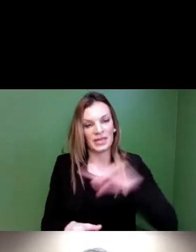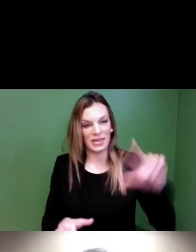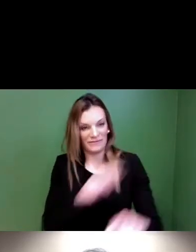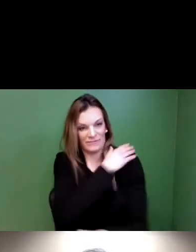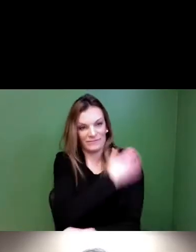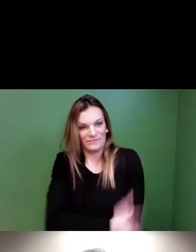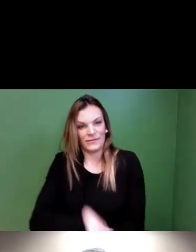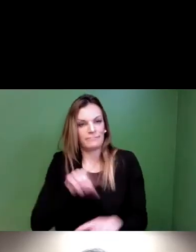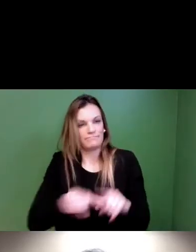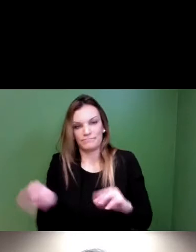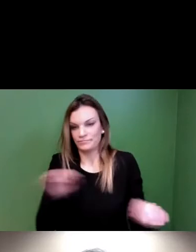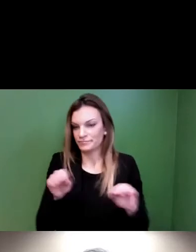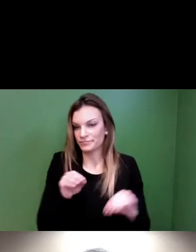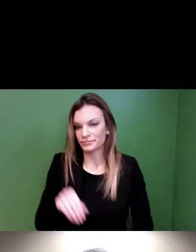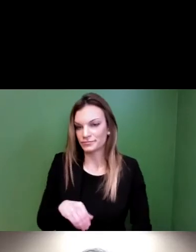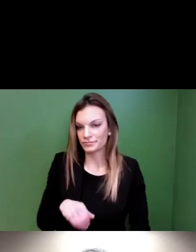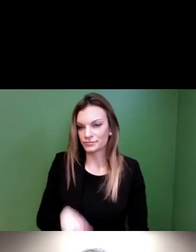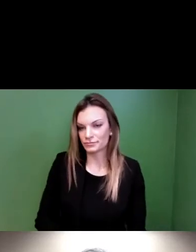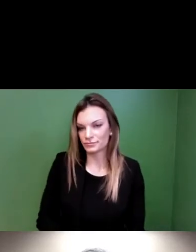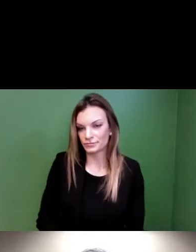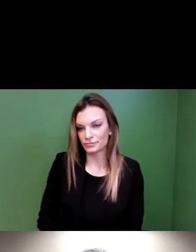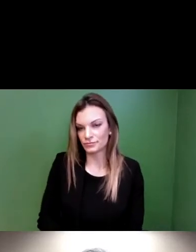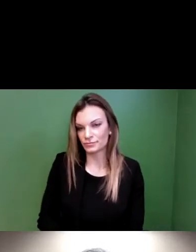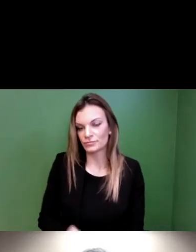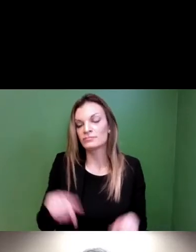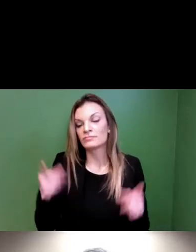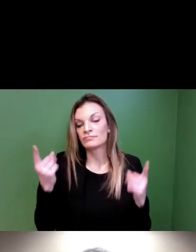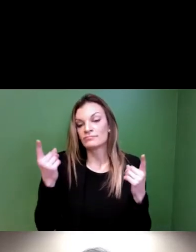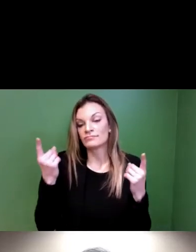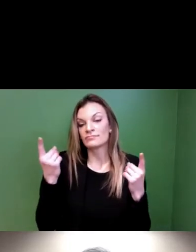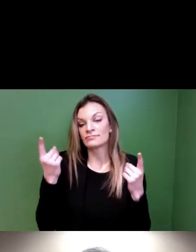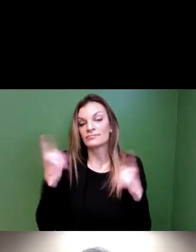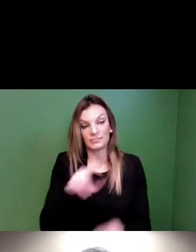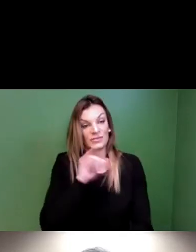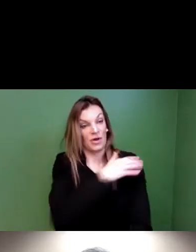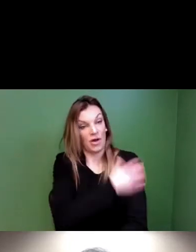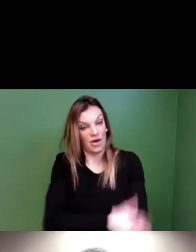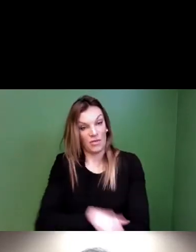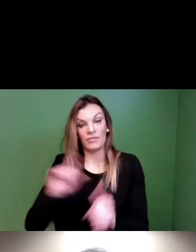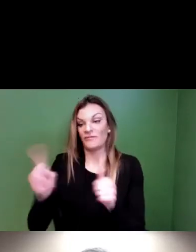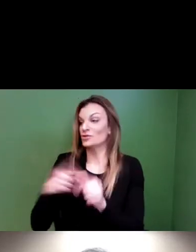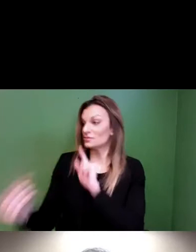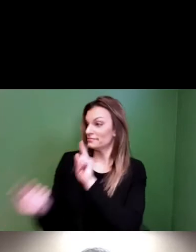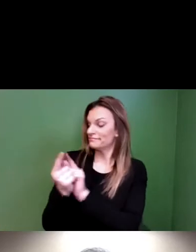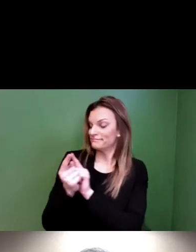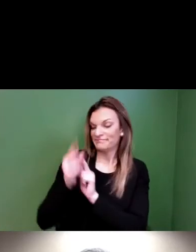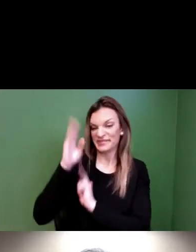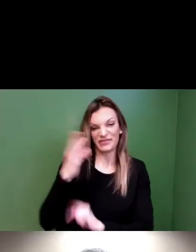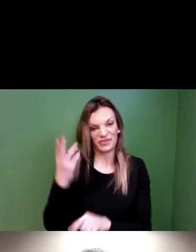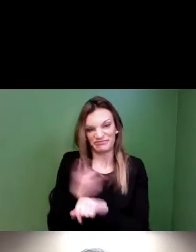hemiplegia, and when he came to us, he really didn't use his arm at all. As a matter of fact, it was about